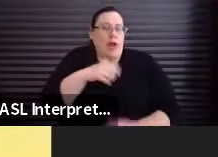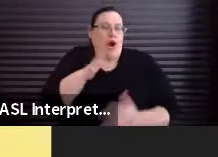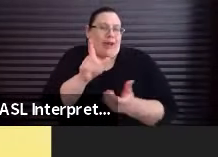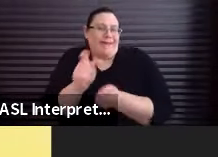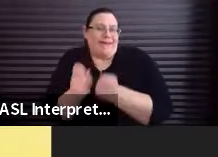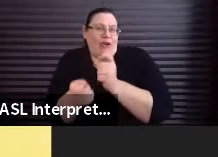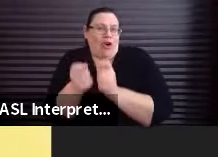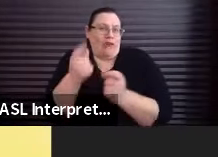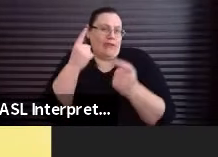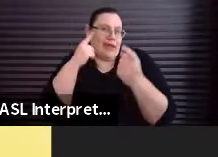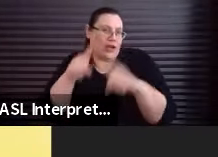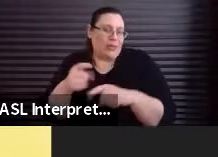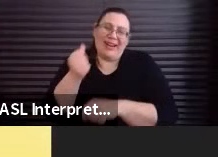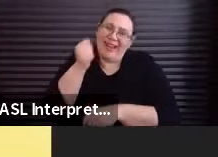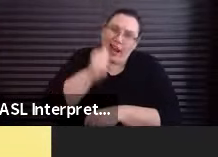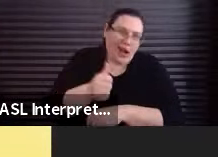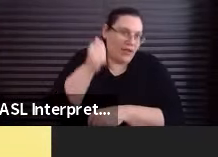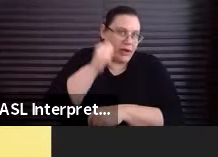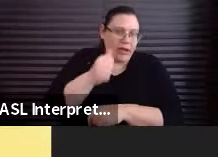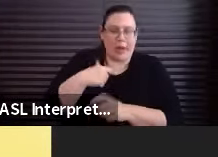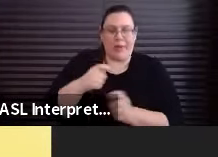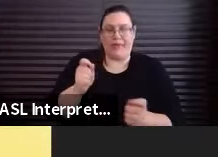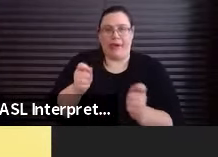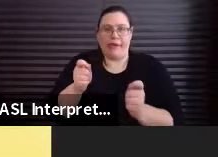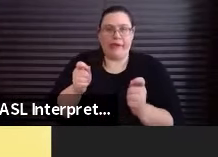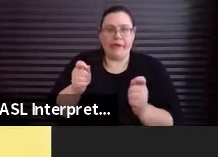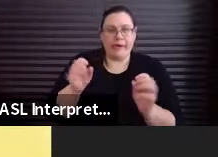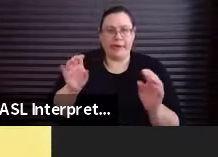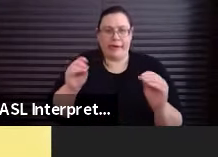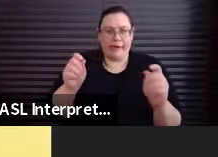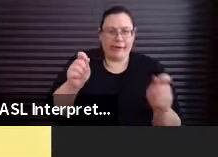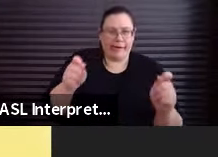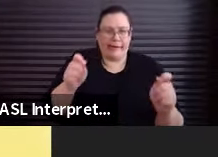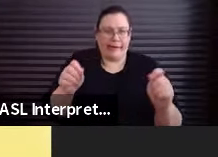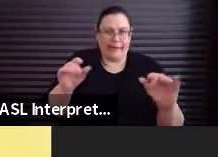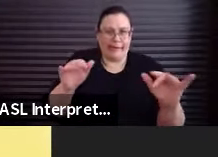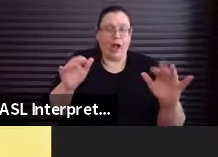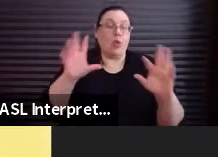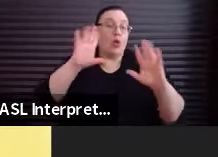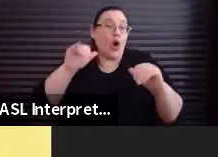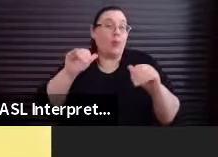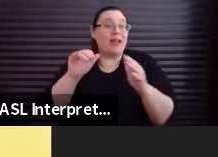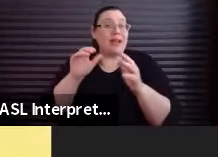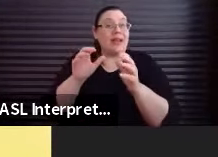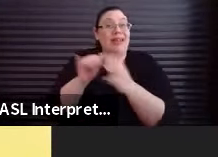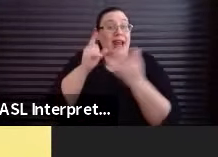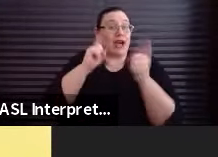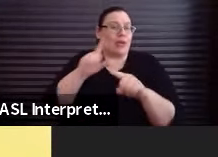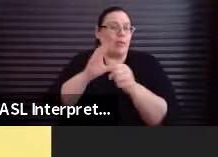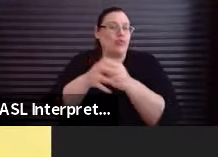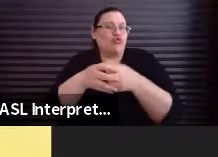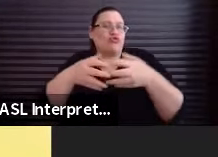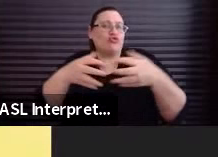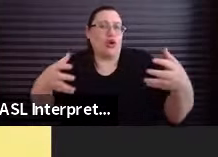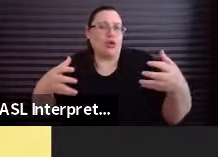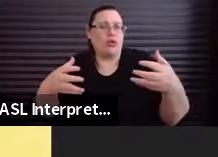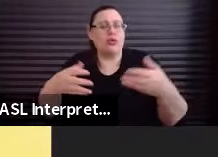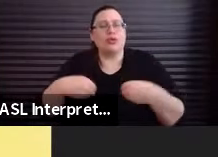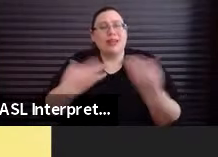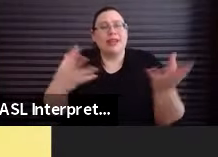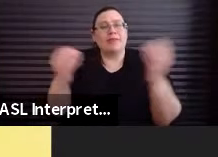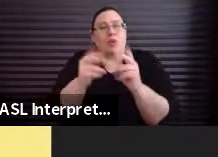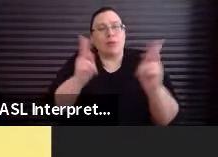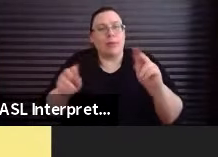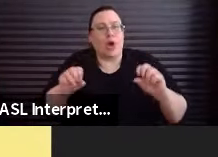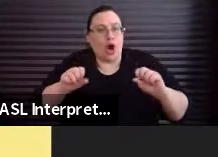agreement. Every day we've made tweaks to it, and we're hoping that we will be able to grow this agreement to give more people the opportunity to